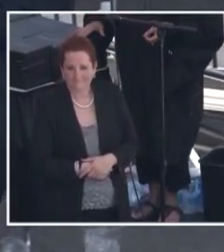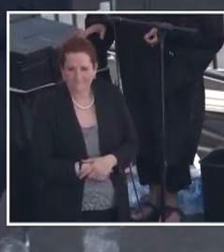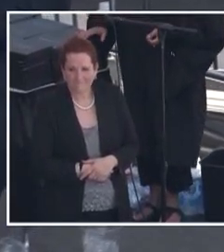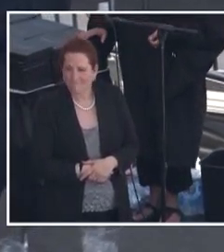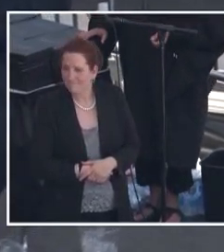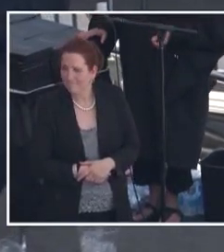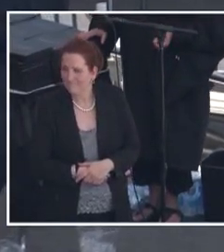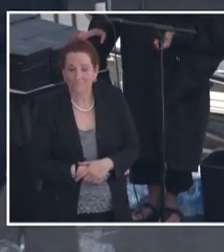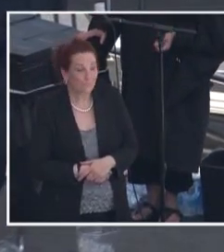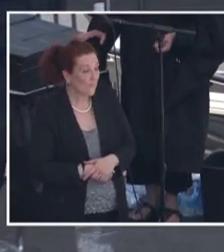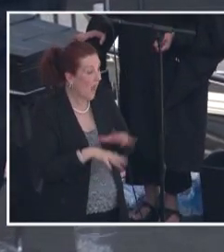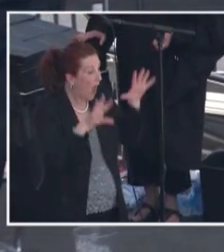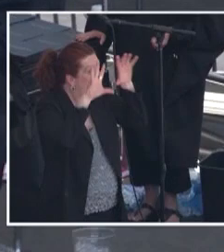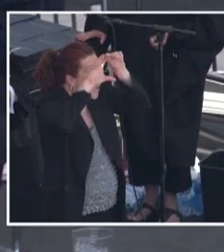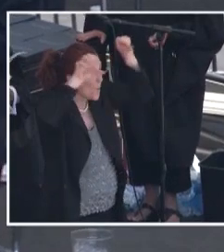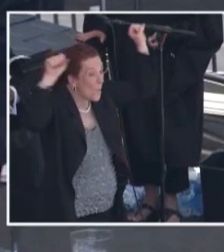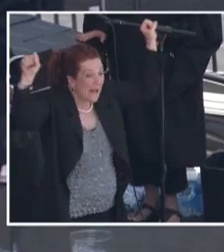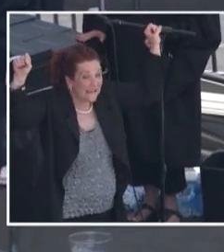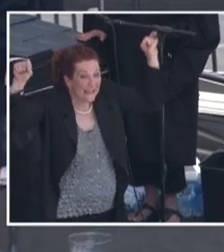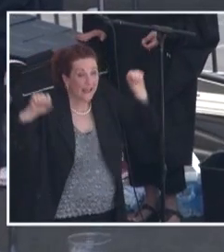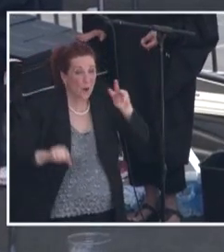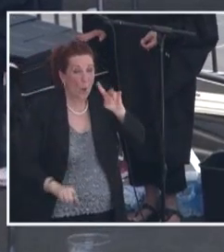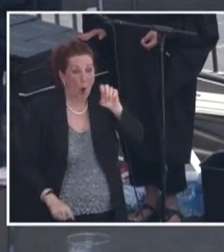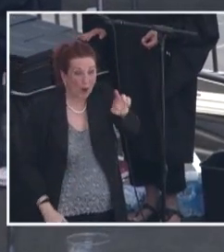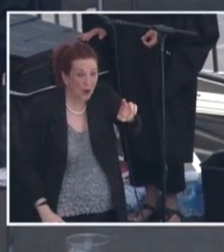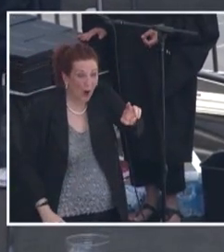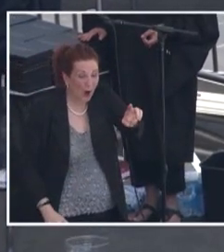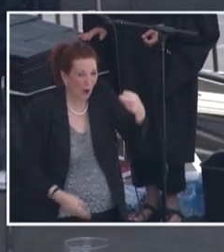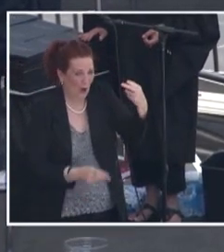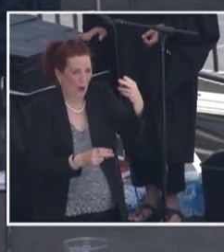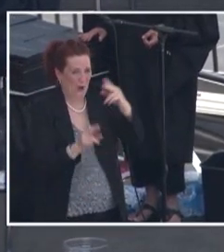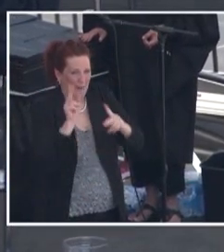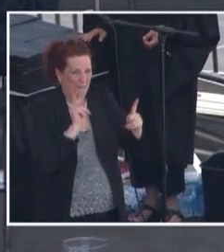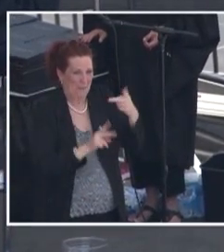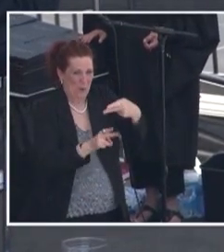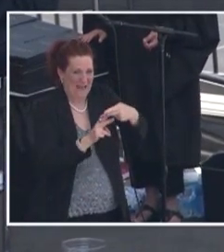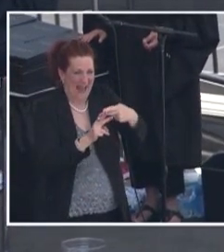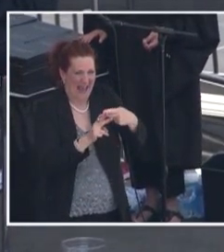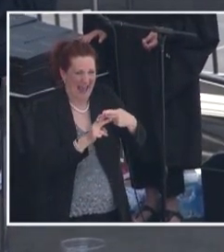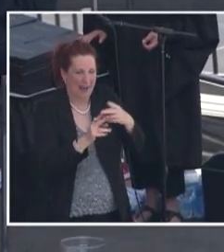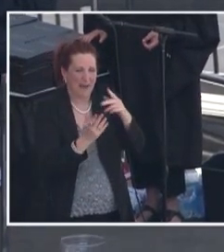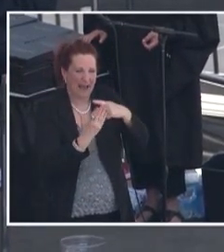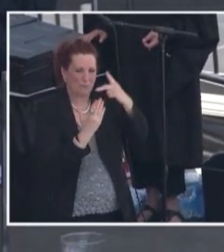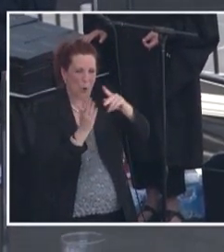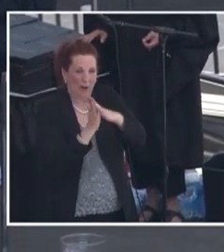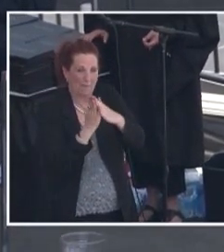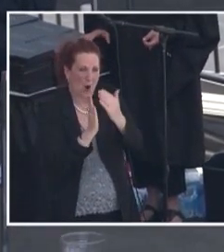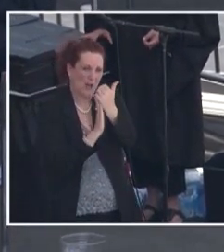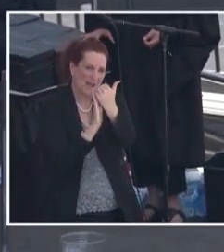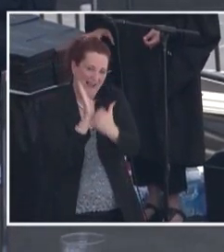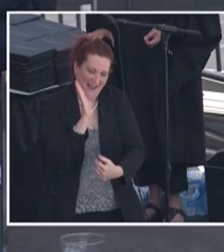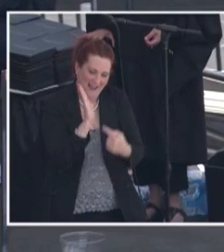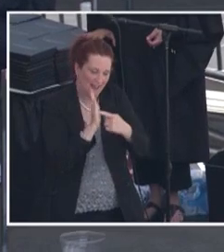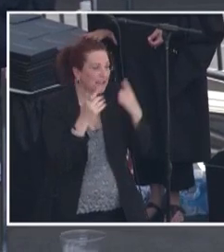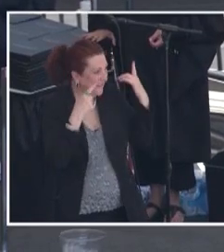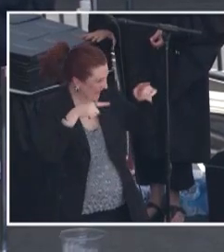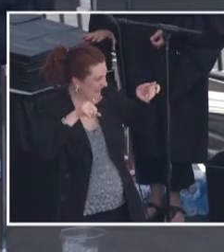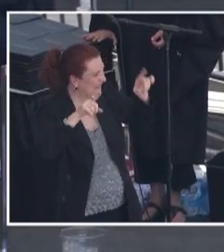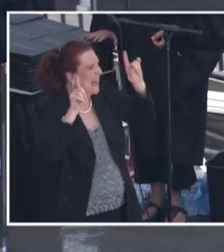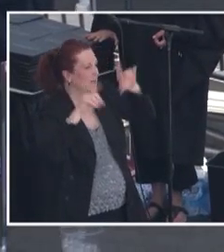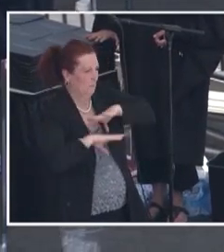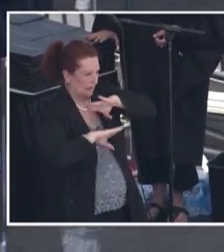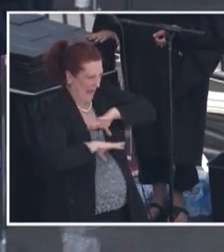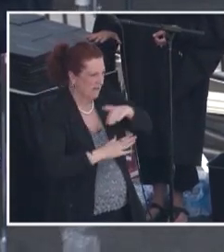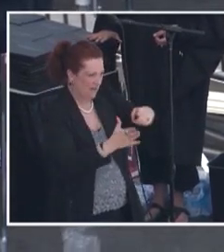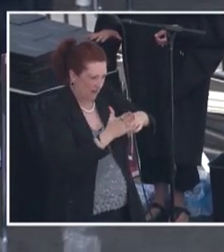President Walter, the candidates whose names appear in the program have successfully met the requirements for the associate